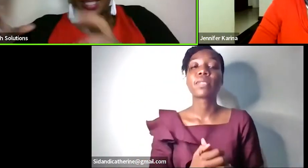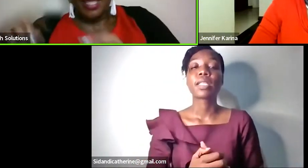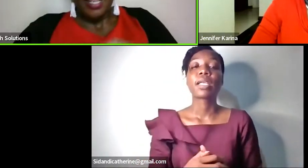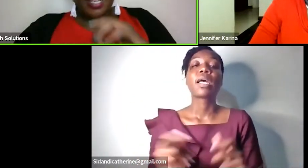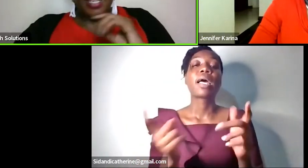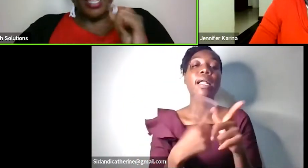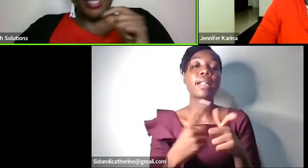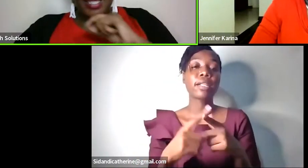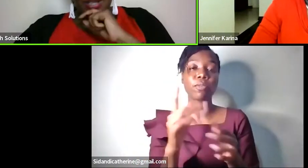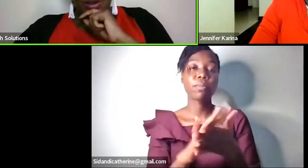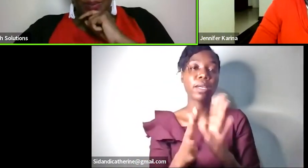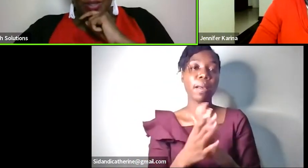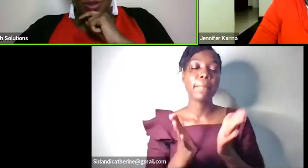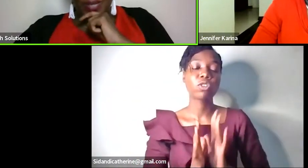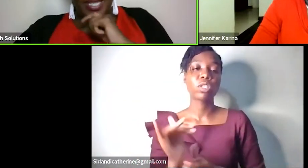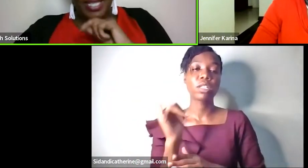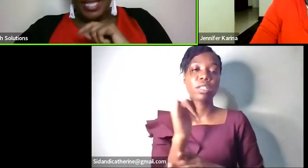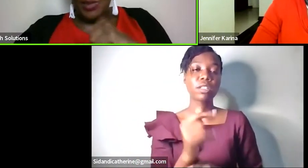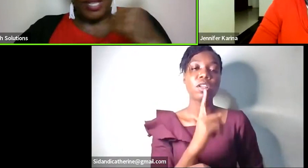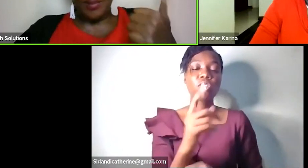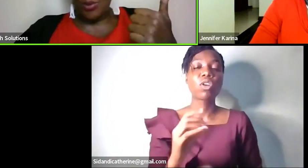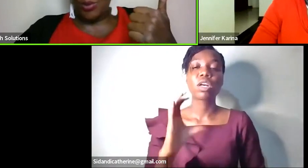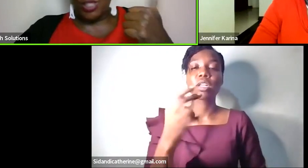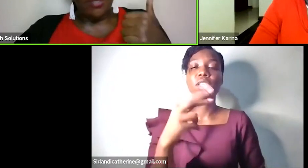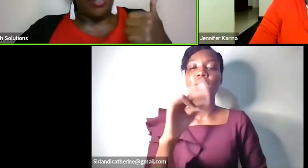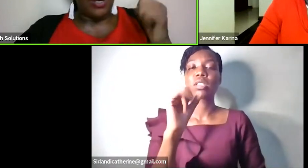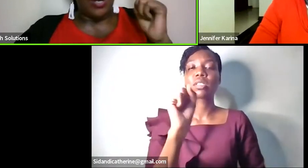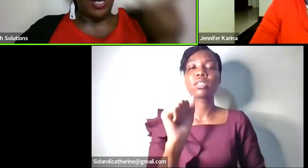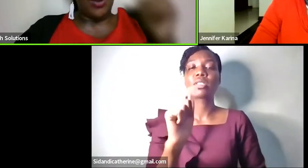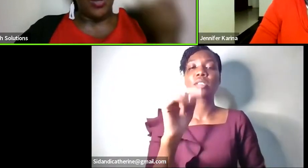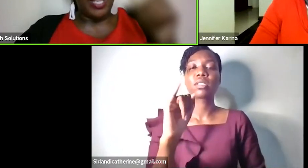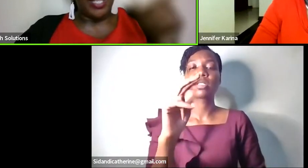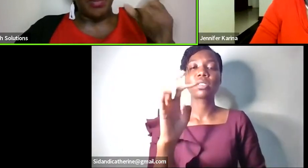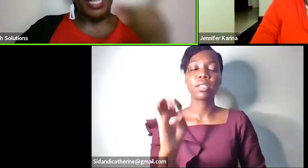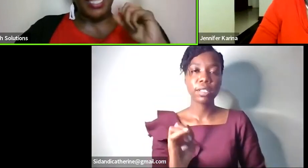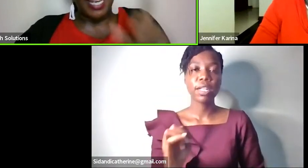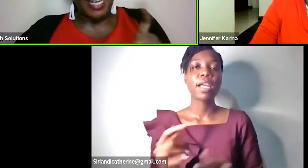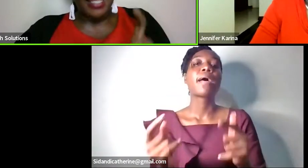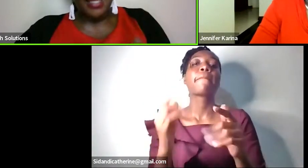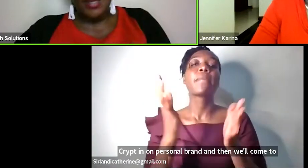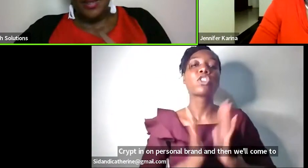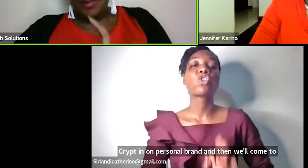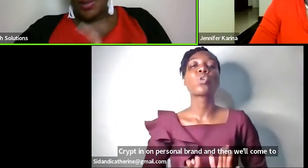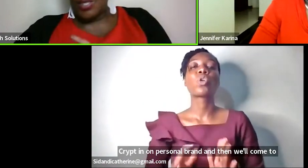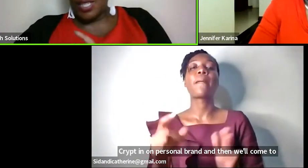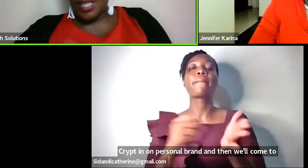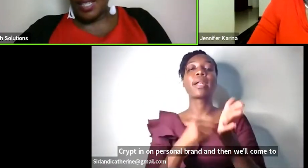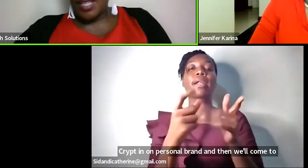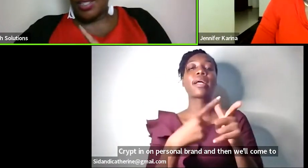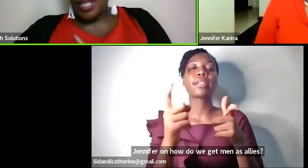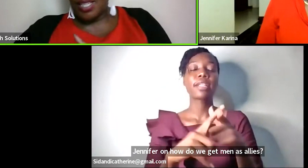that person. Christine on personal brand, and then we'll come to Jennifer on how do we get men as allies,